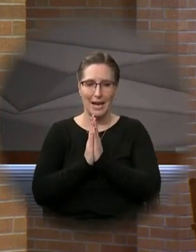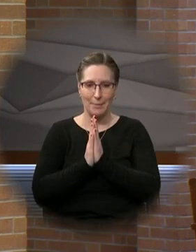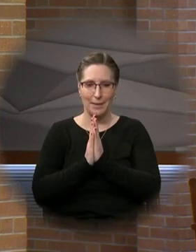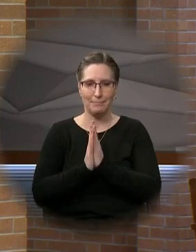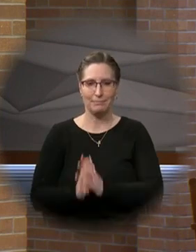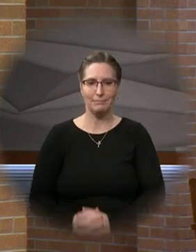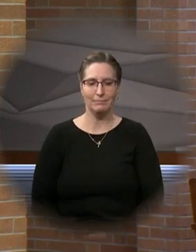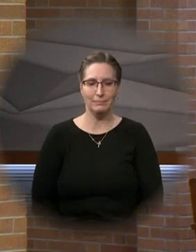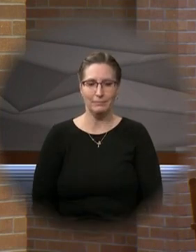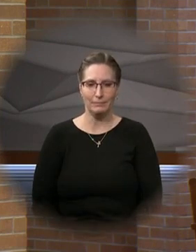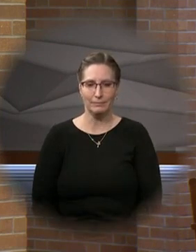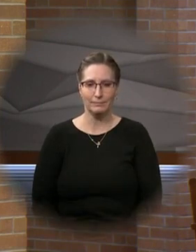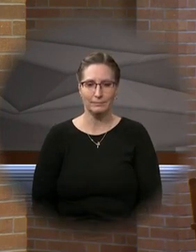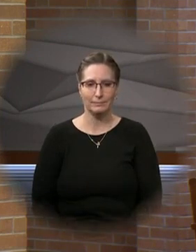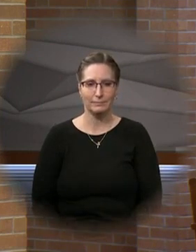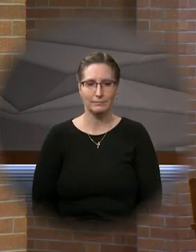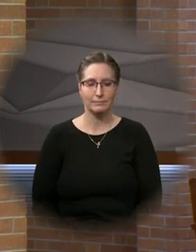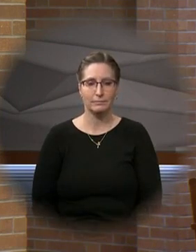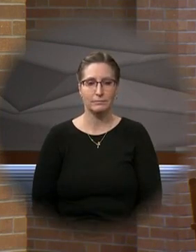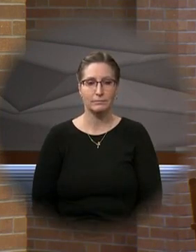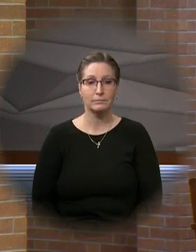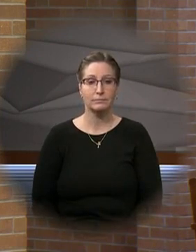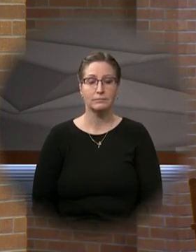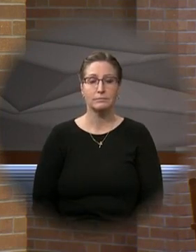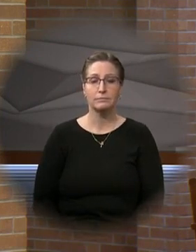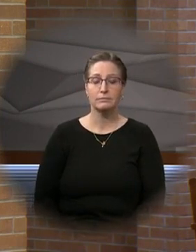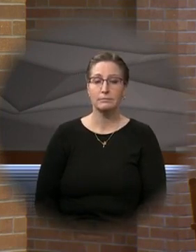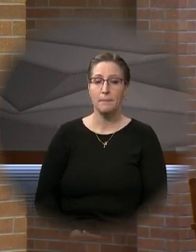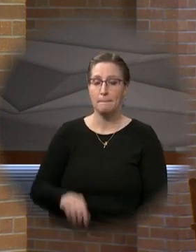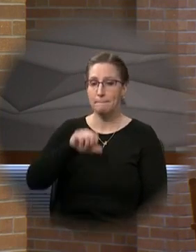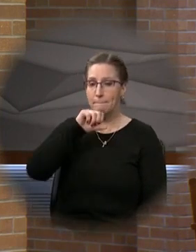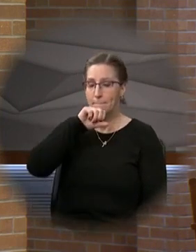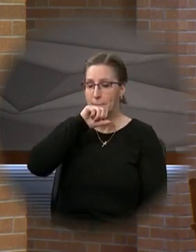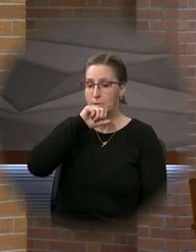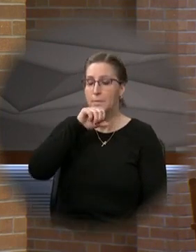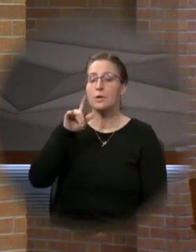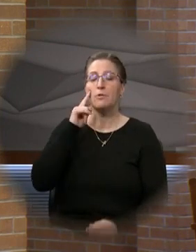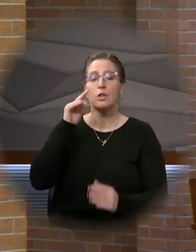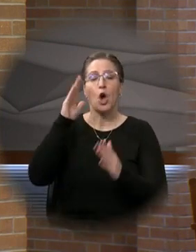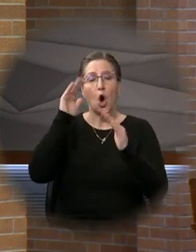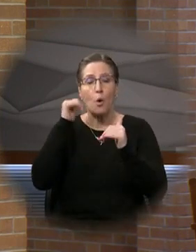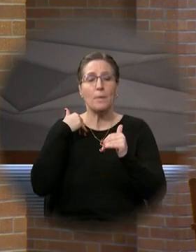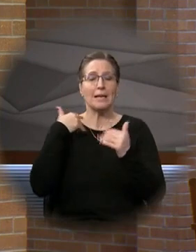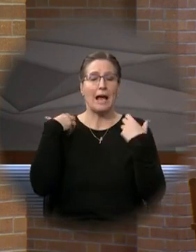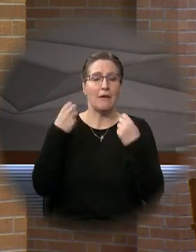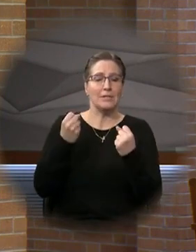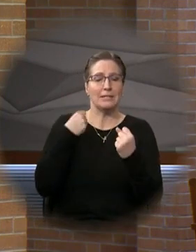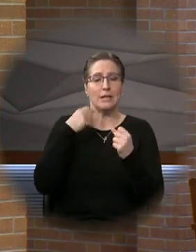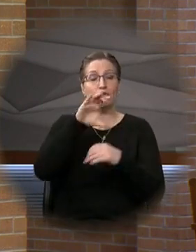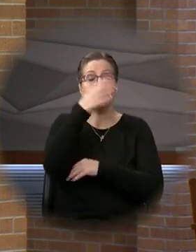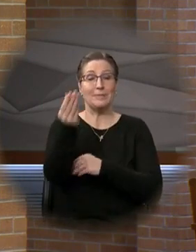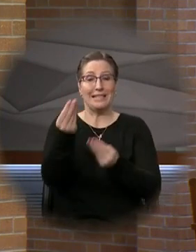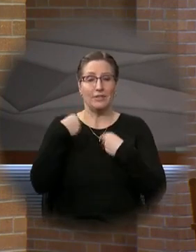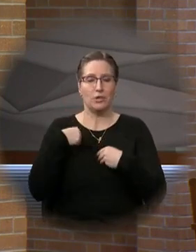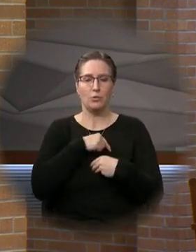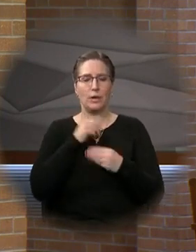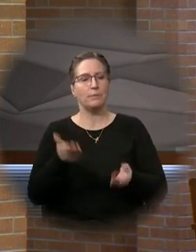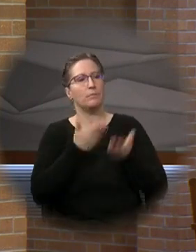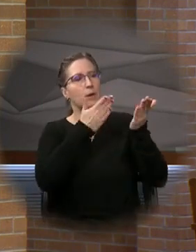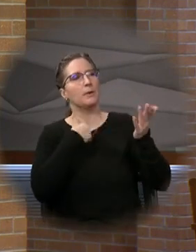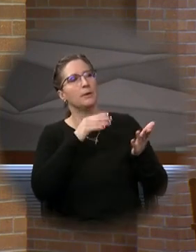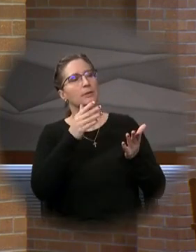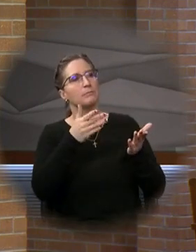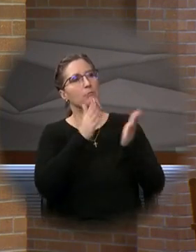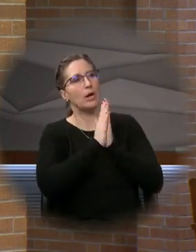come. Amen. With the hope and confidence that Christmas brings to us, we offer in faith our